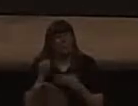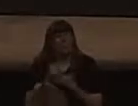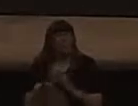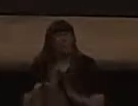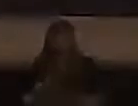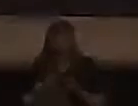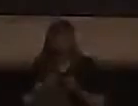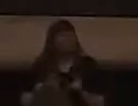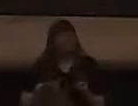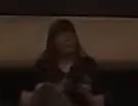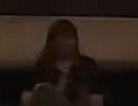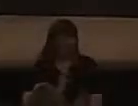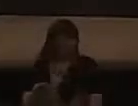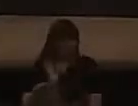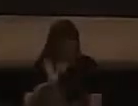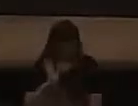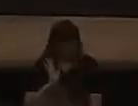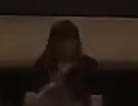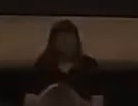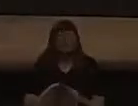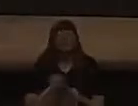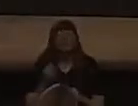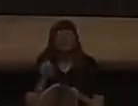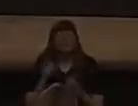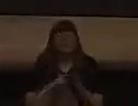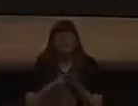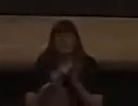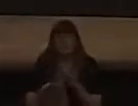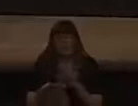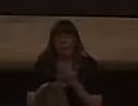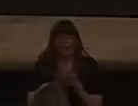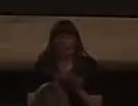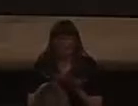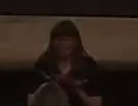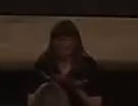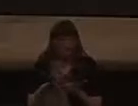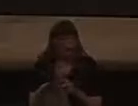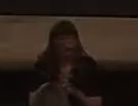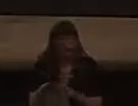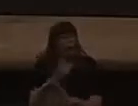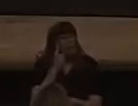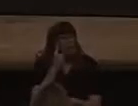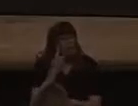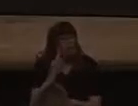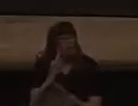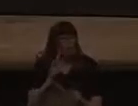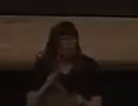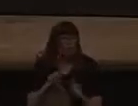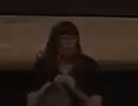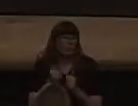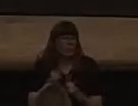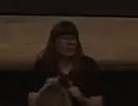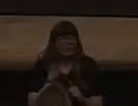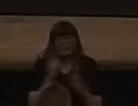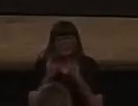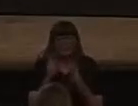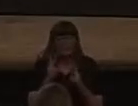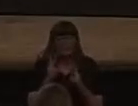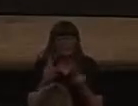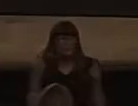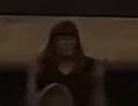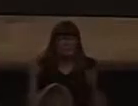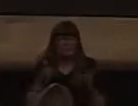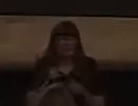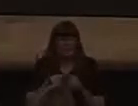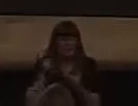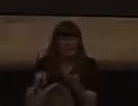want them to be very tasteful, are so subtle that it's very hard for anyone who has any kind of vision problems to